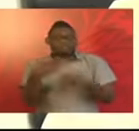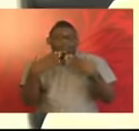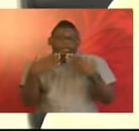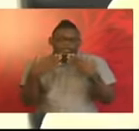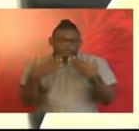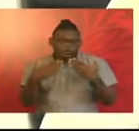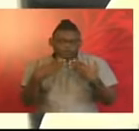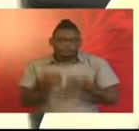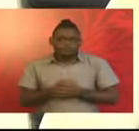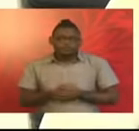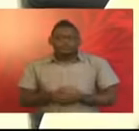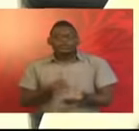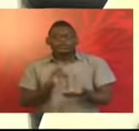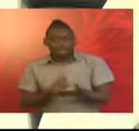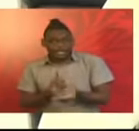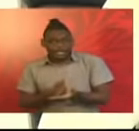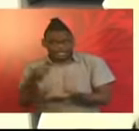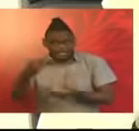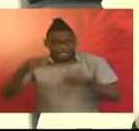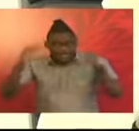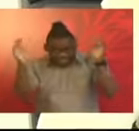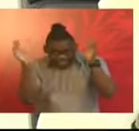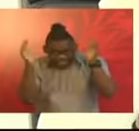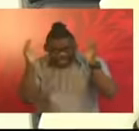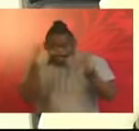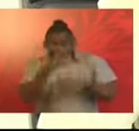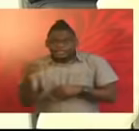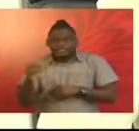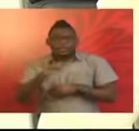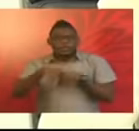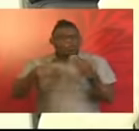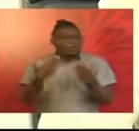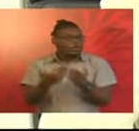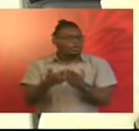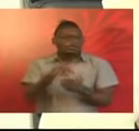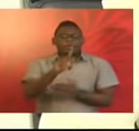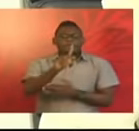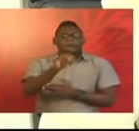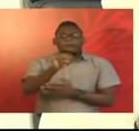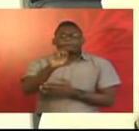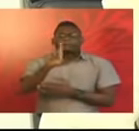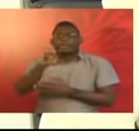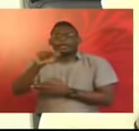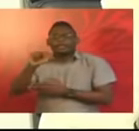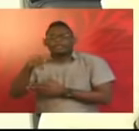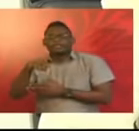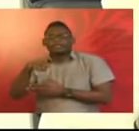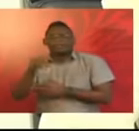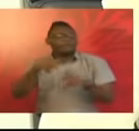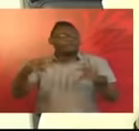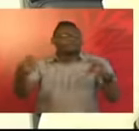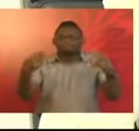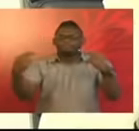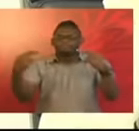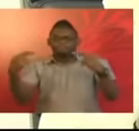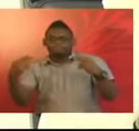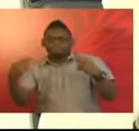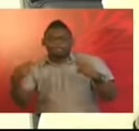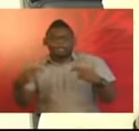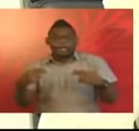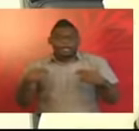the viewing and listening public. Good morning. I'm very pleased to be here this morning to talk from a pediatrician